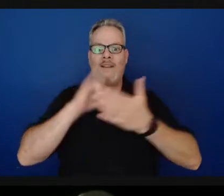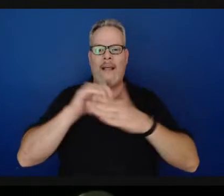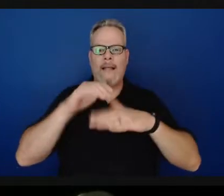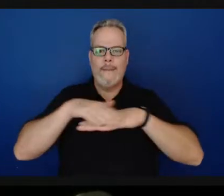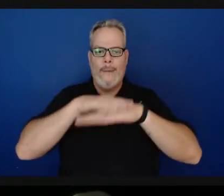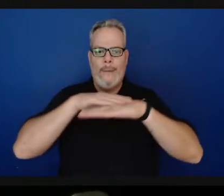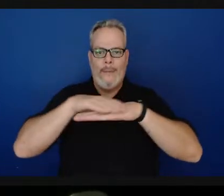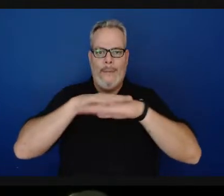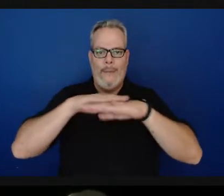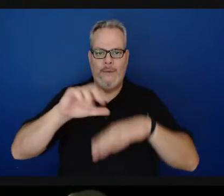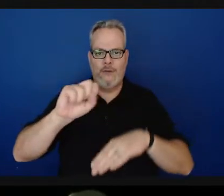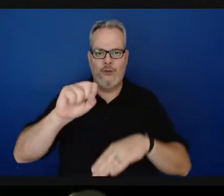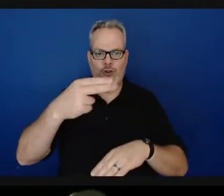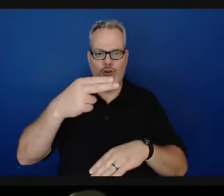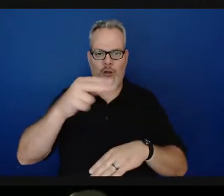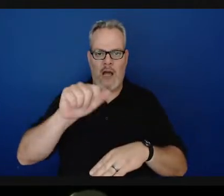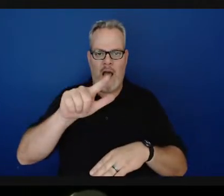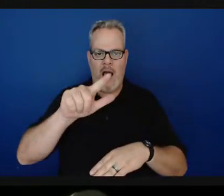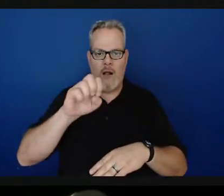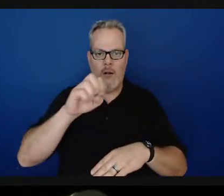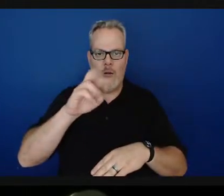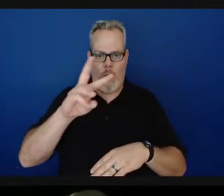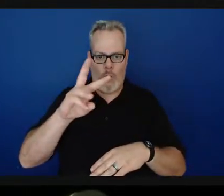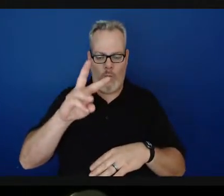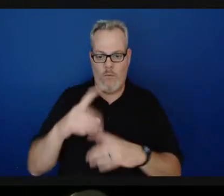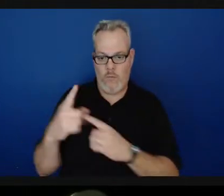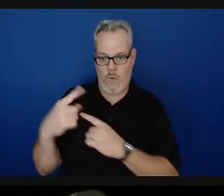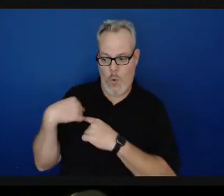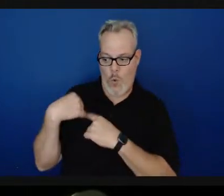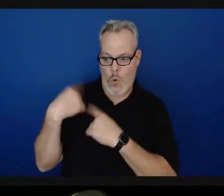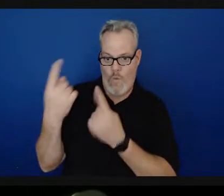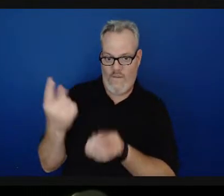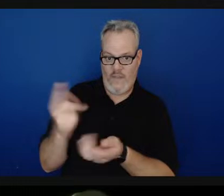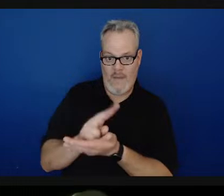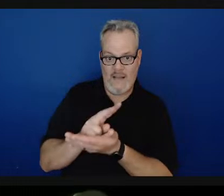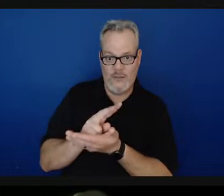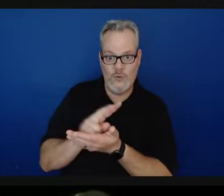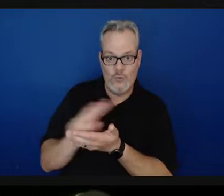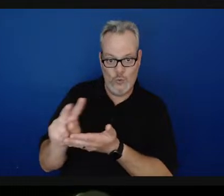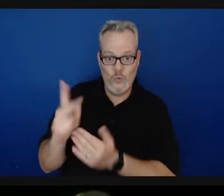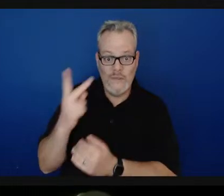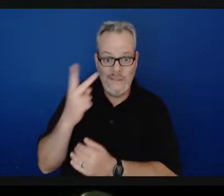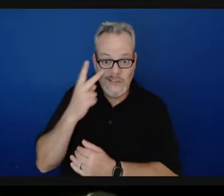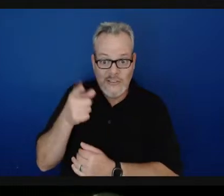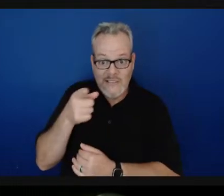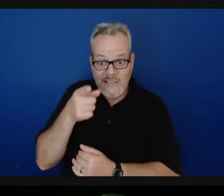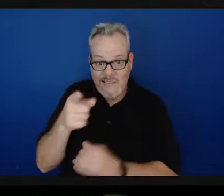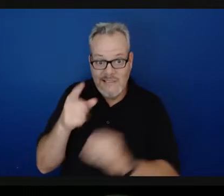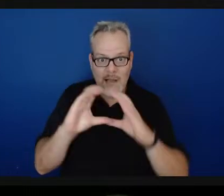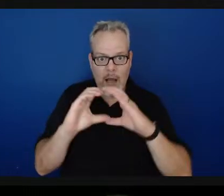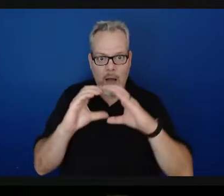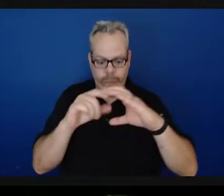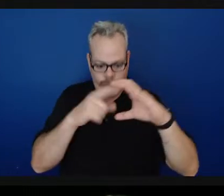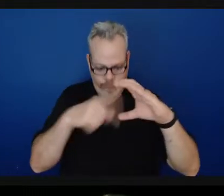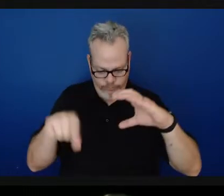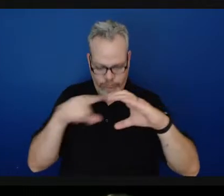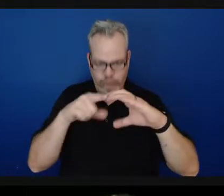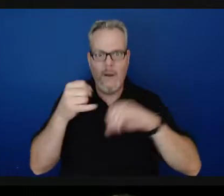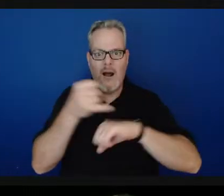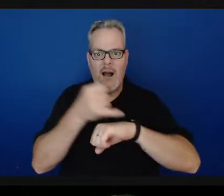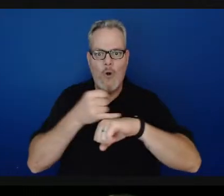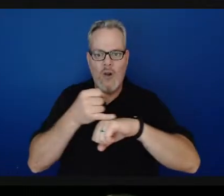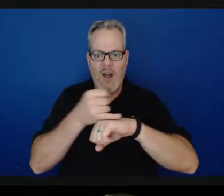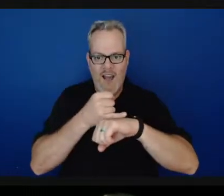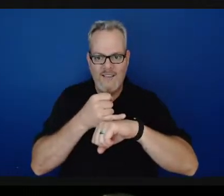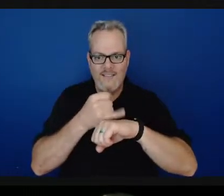So over the last 2 weeks, here's a map of the island. You see a lot of events surrounding the volcanoes that are the background